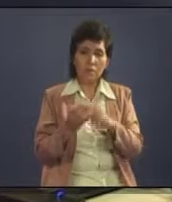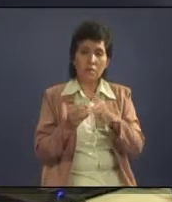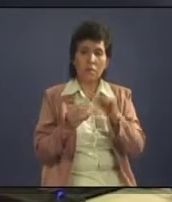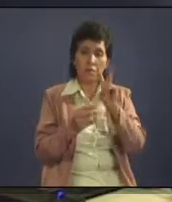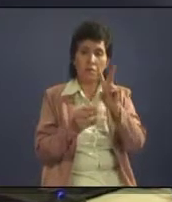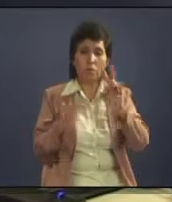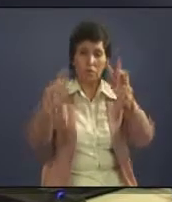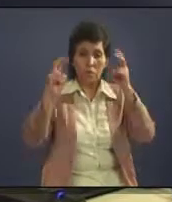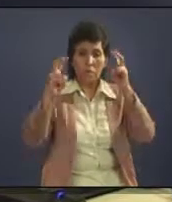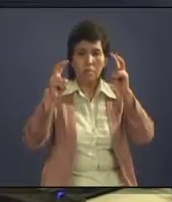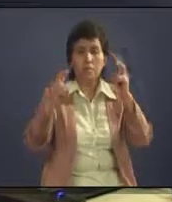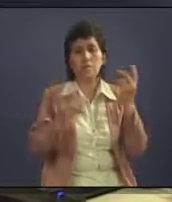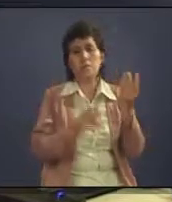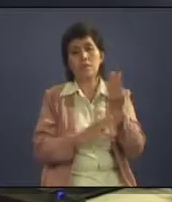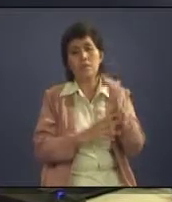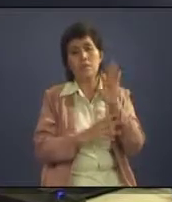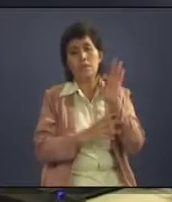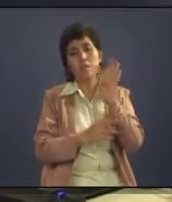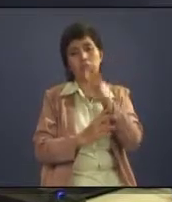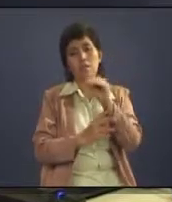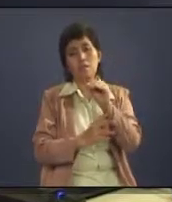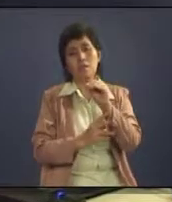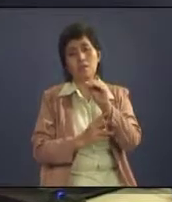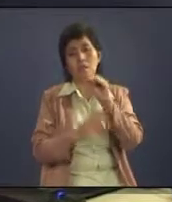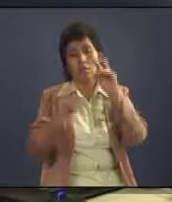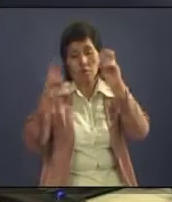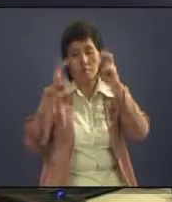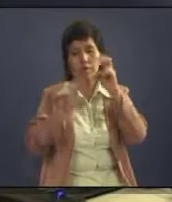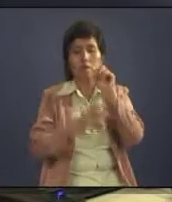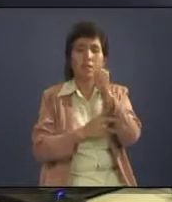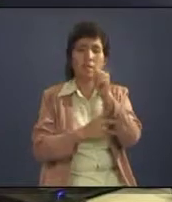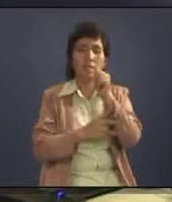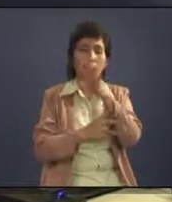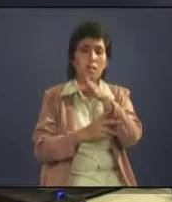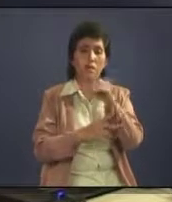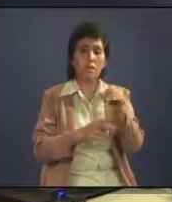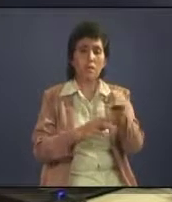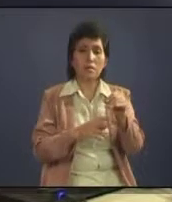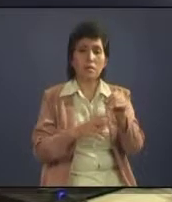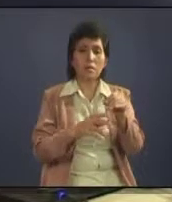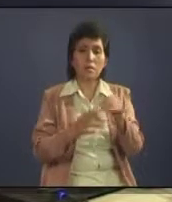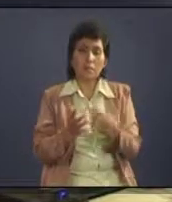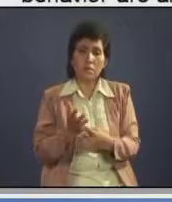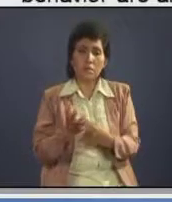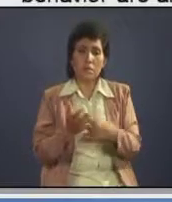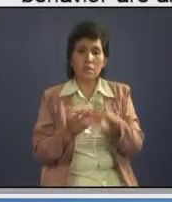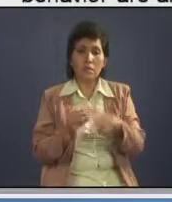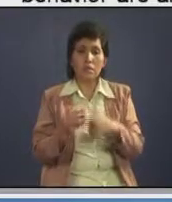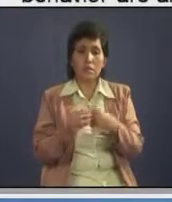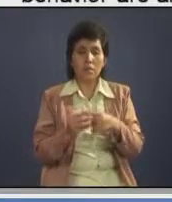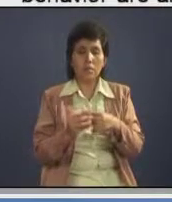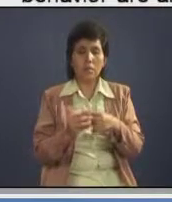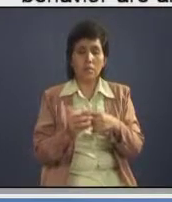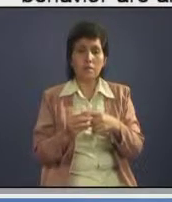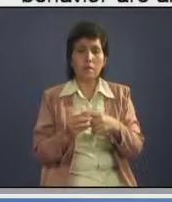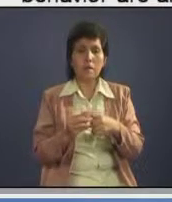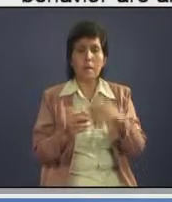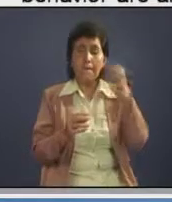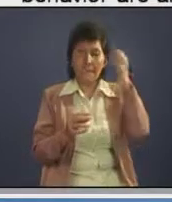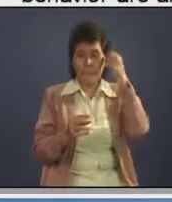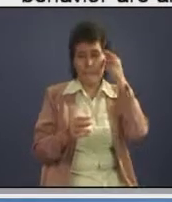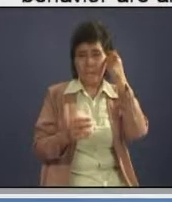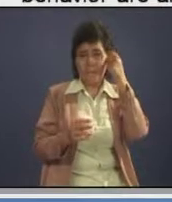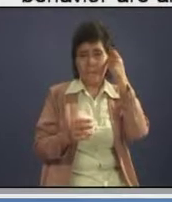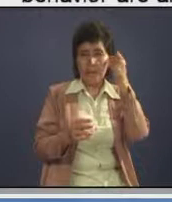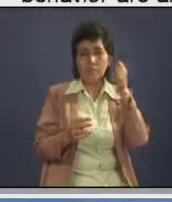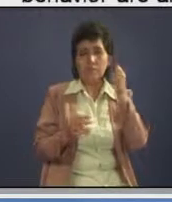topics, basically the topic 9 and also the topic 10. So topic 9 will touch on the subjects of